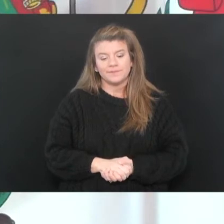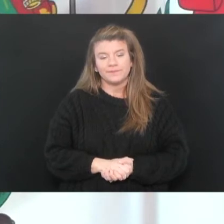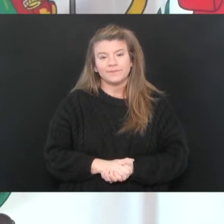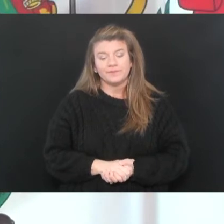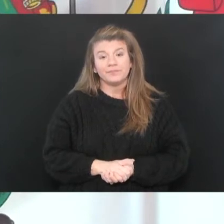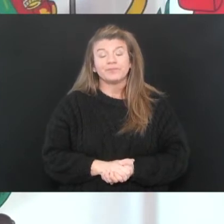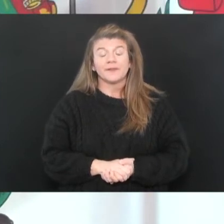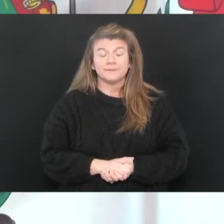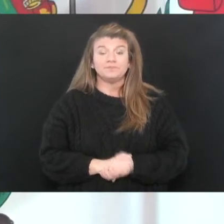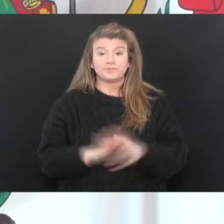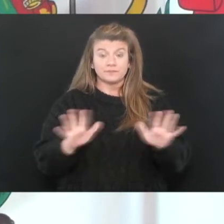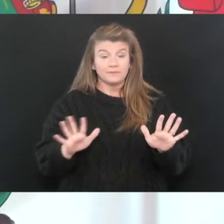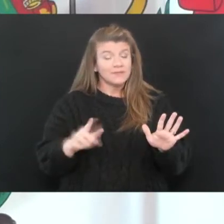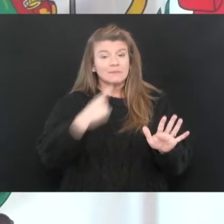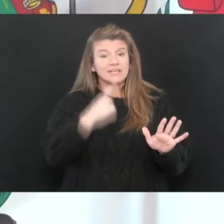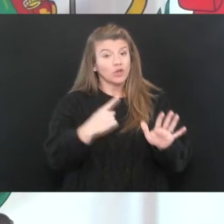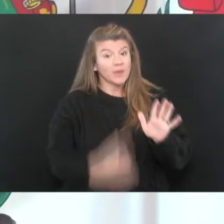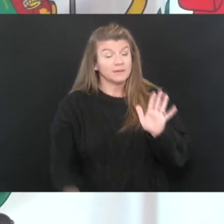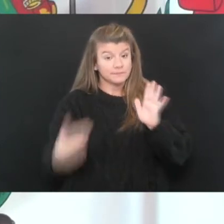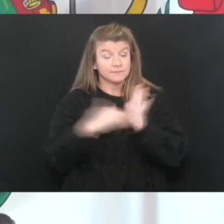Now, let me tell you again, West Virginia.